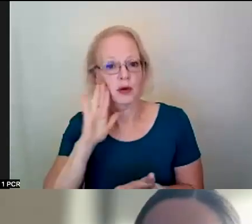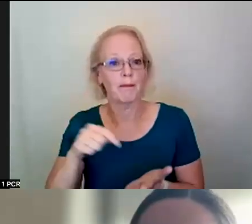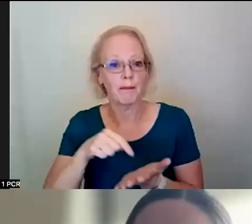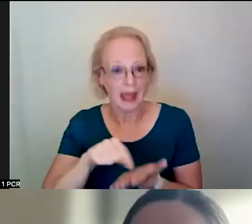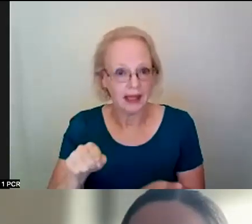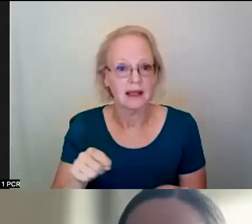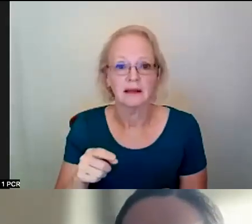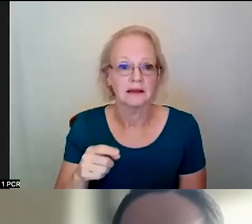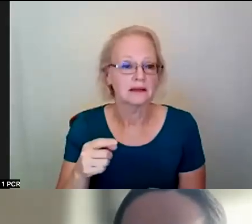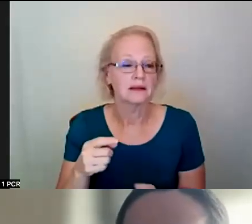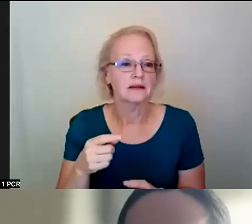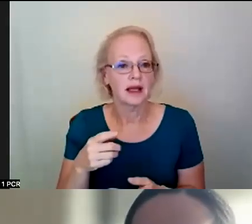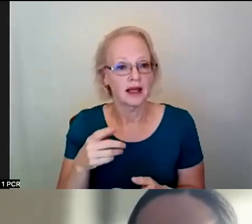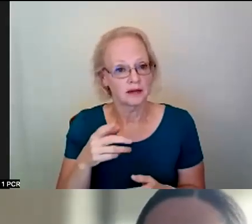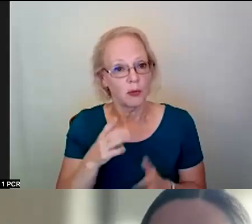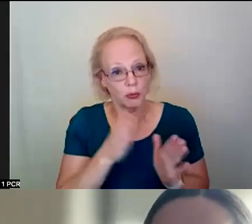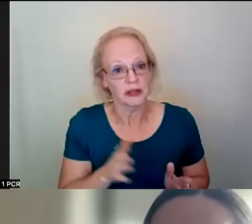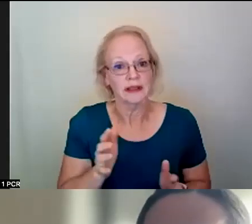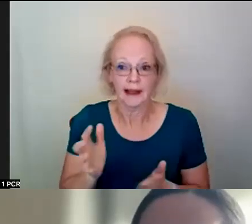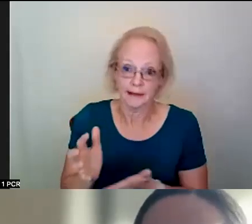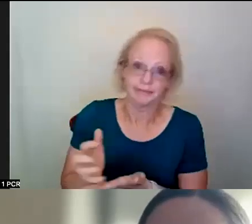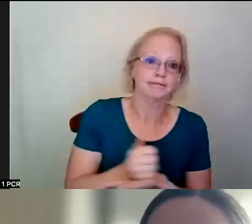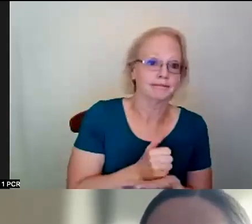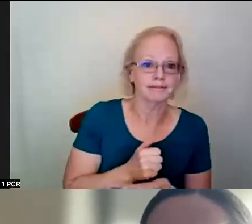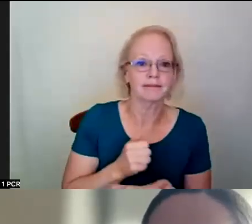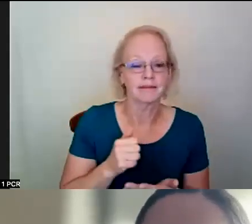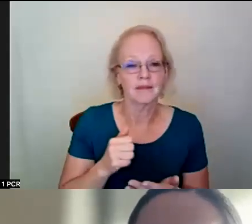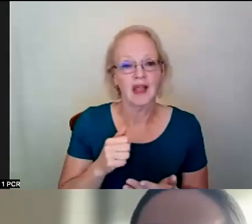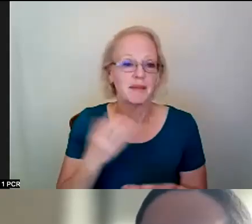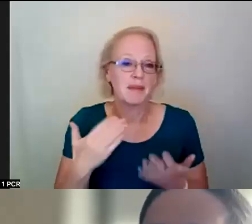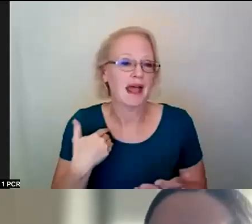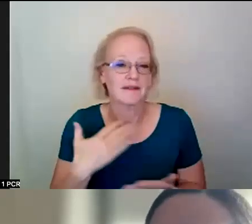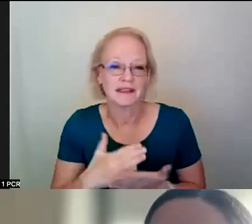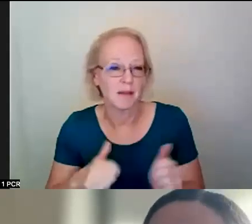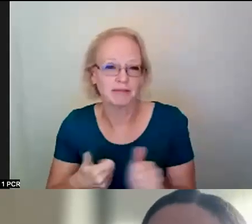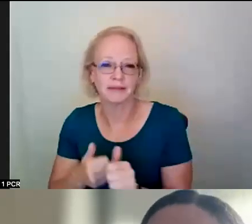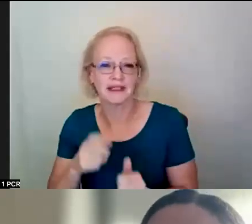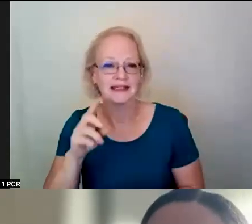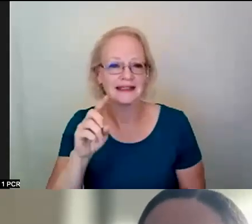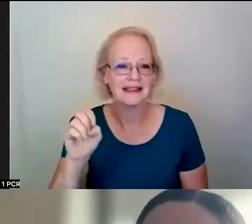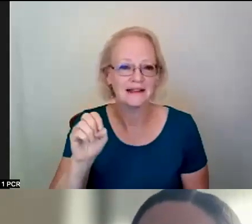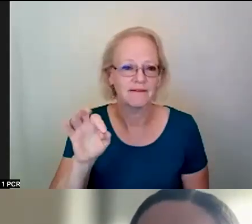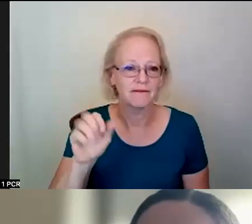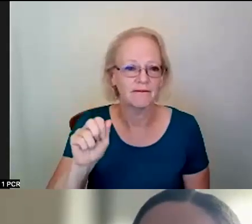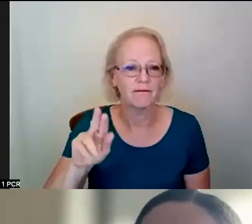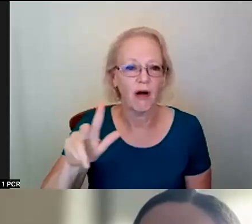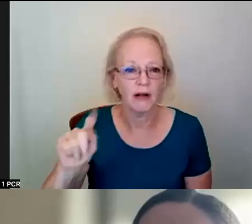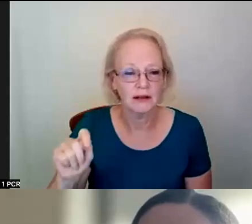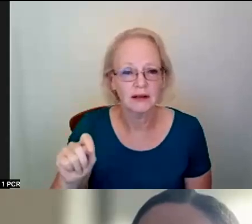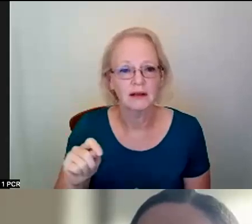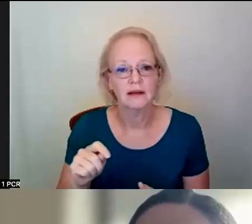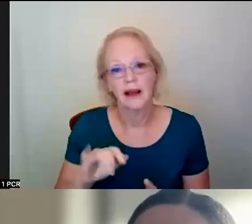possibly with a type of default option that